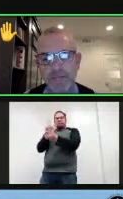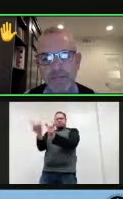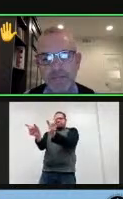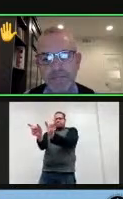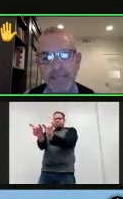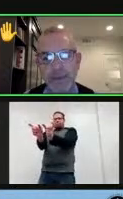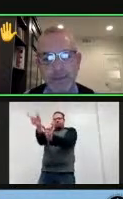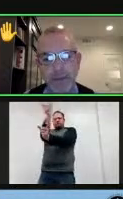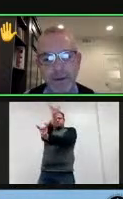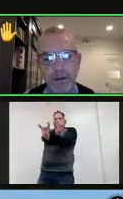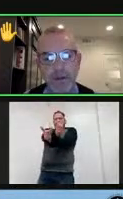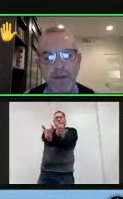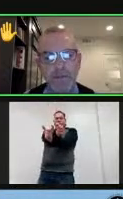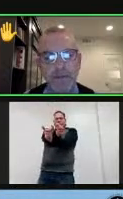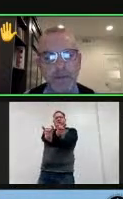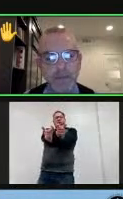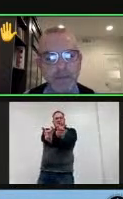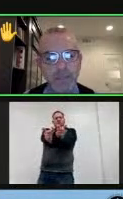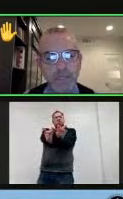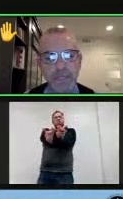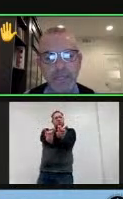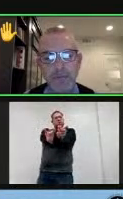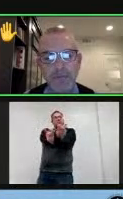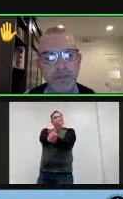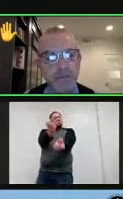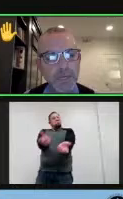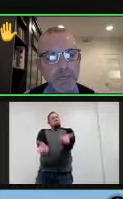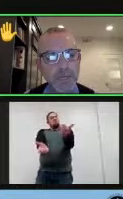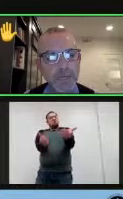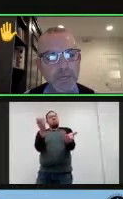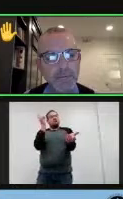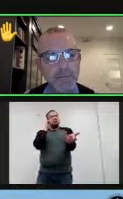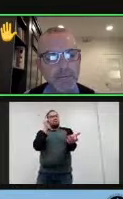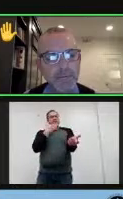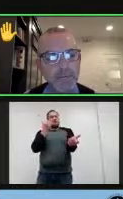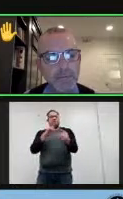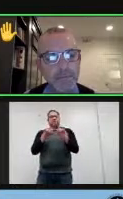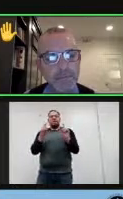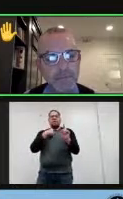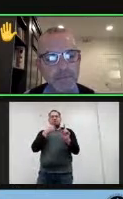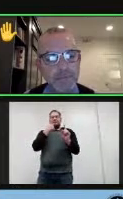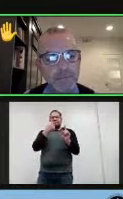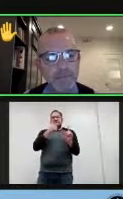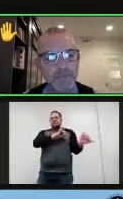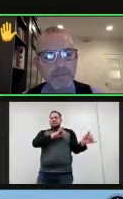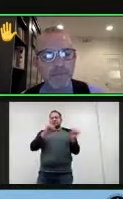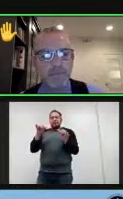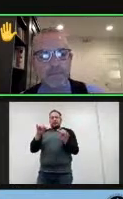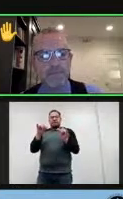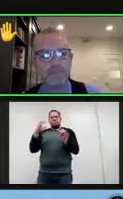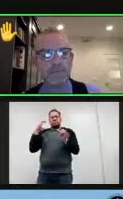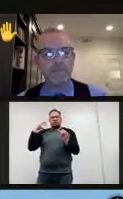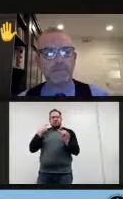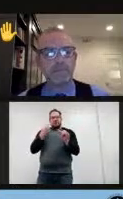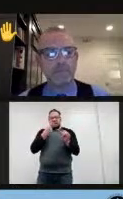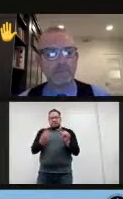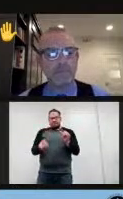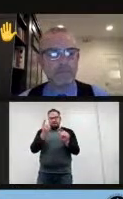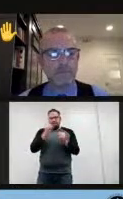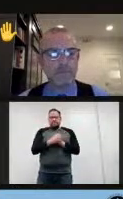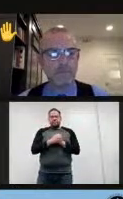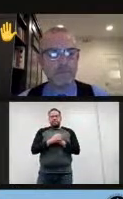might just sound better, but I was going to say exactly what your superintendent said. Perfect. All